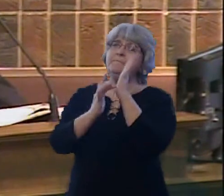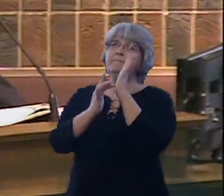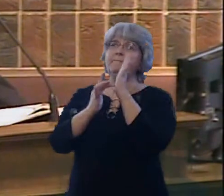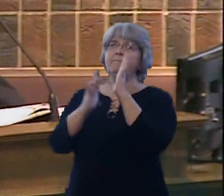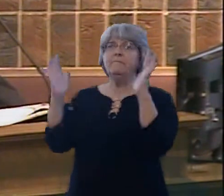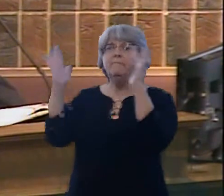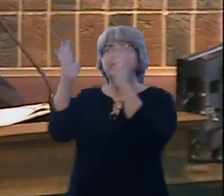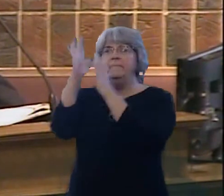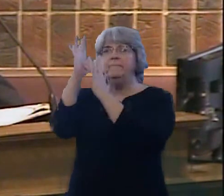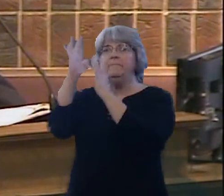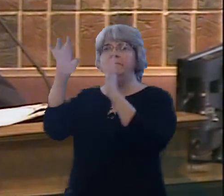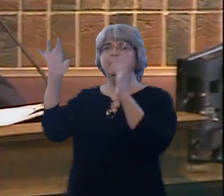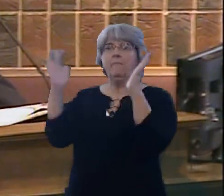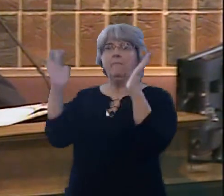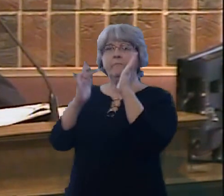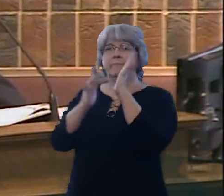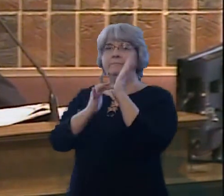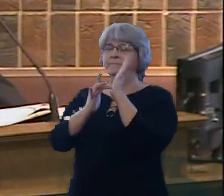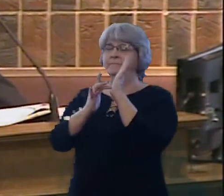Jesus,